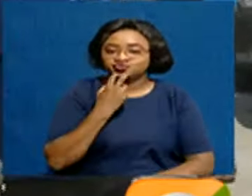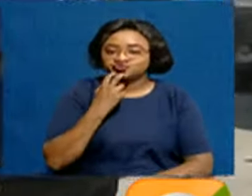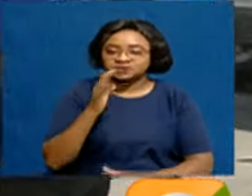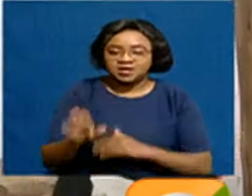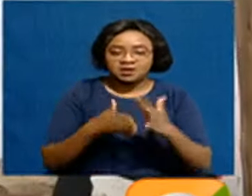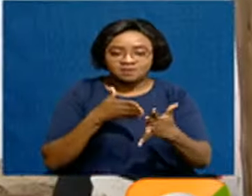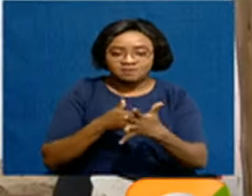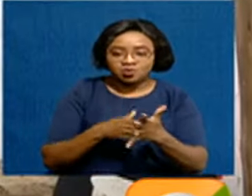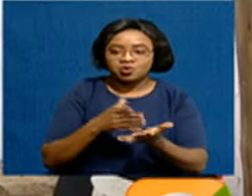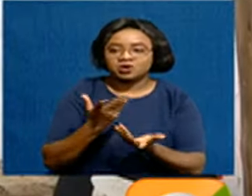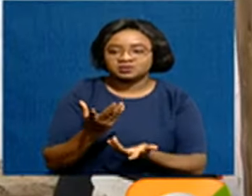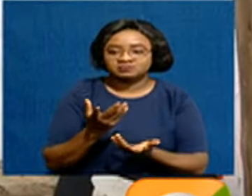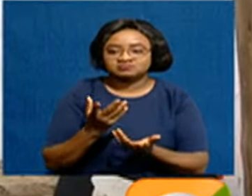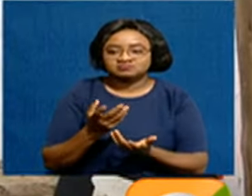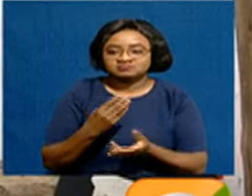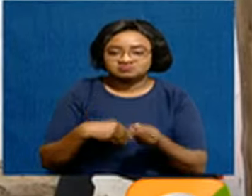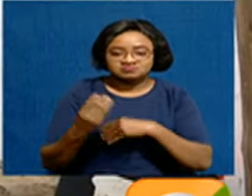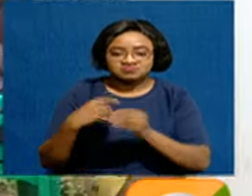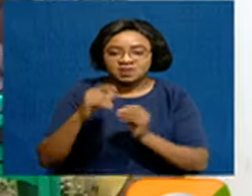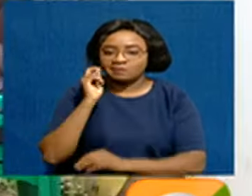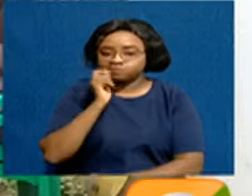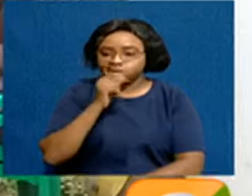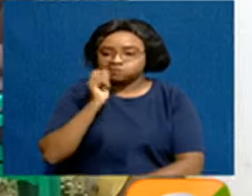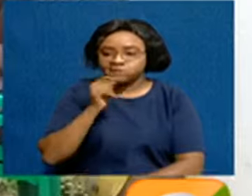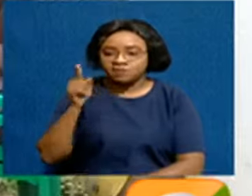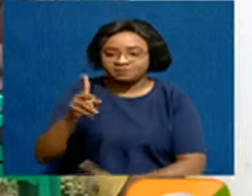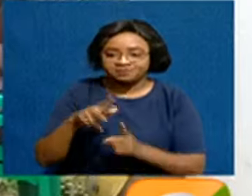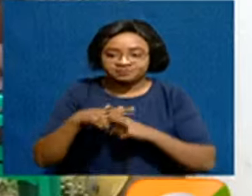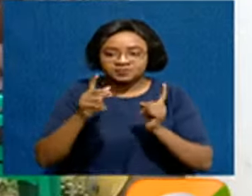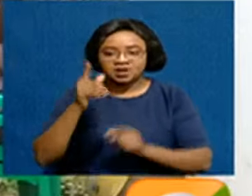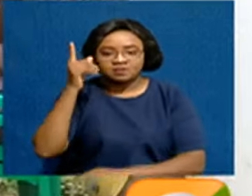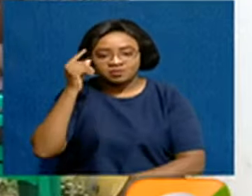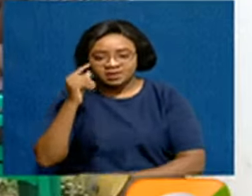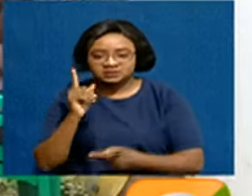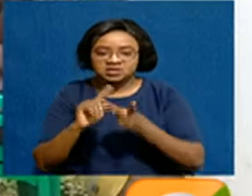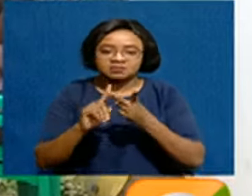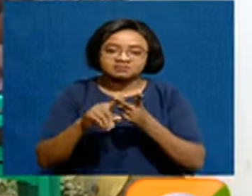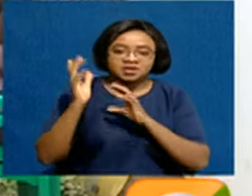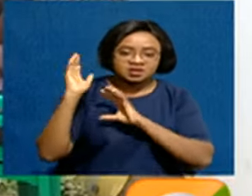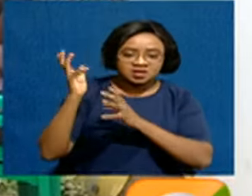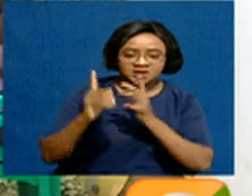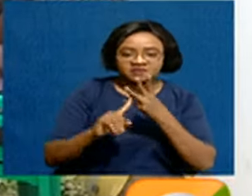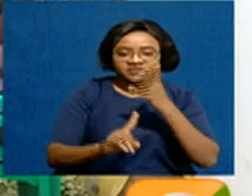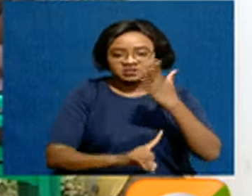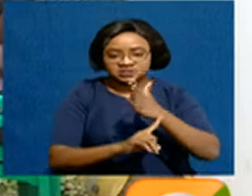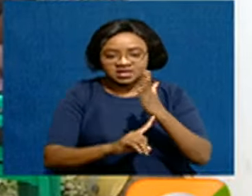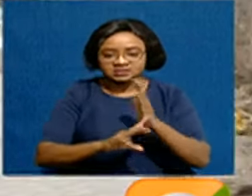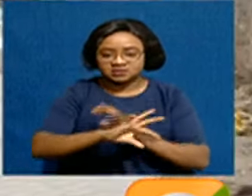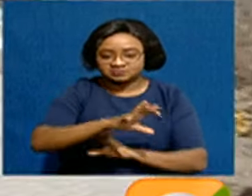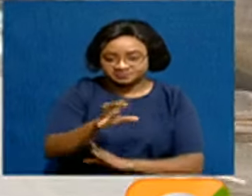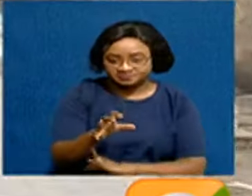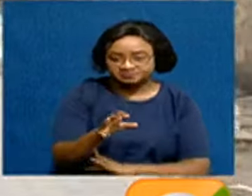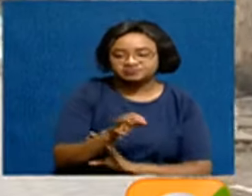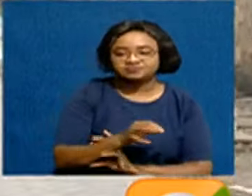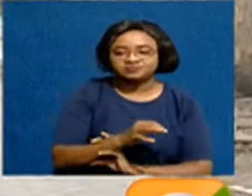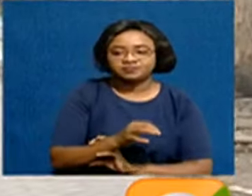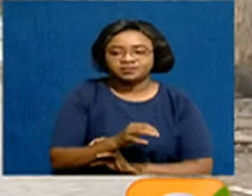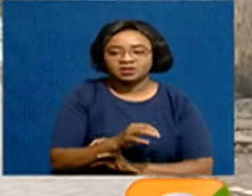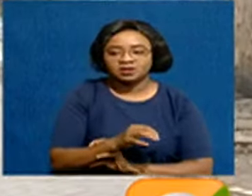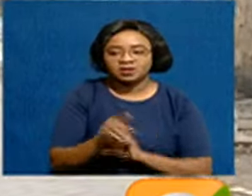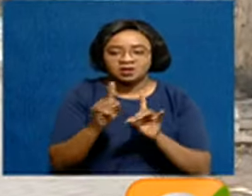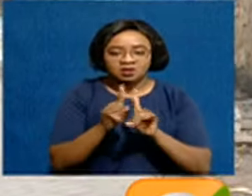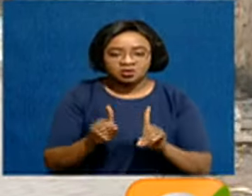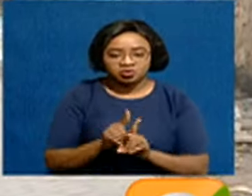Muguka that was commissioned in Mombasa, Kilifi and Taita Taveta counties. Justice Lucy Njuguna